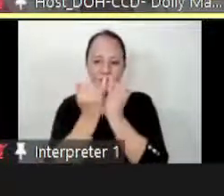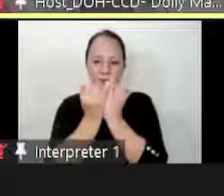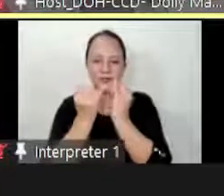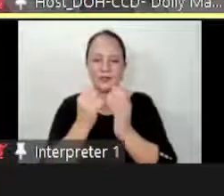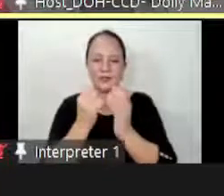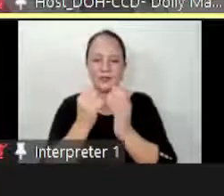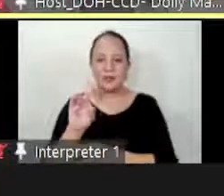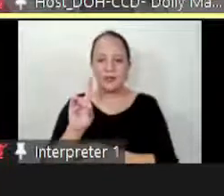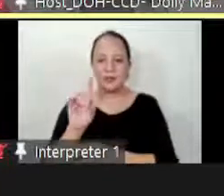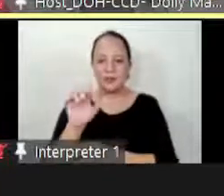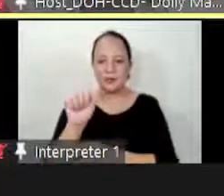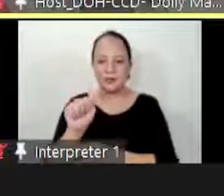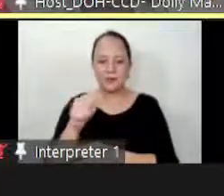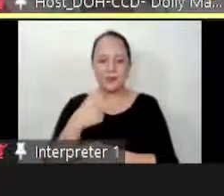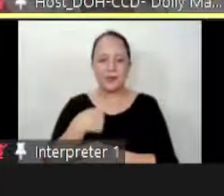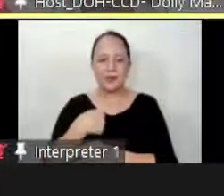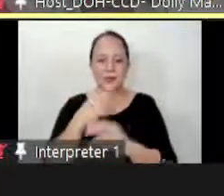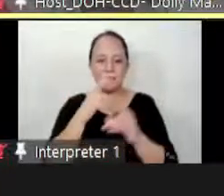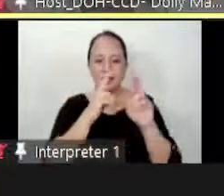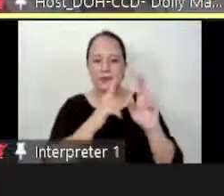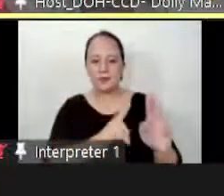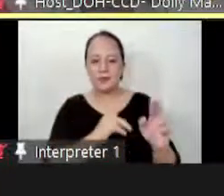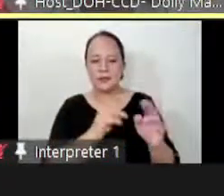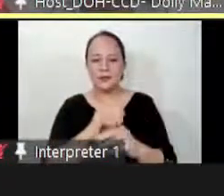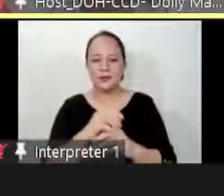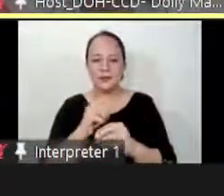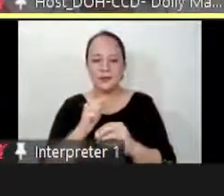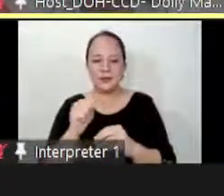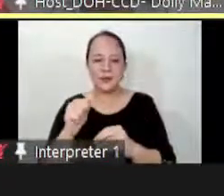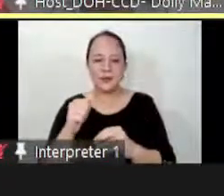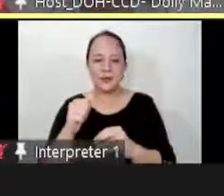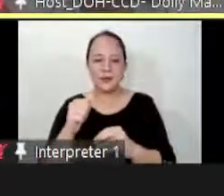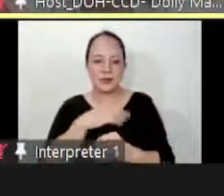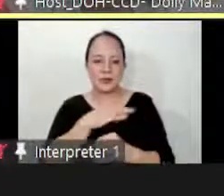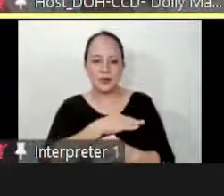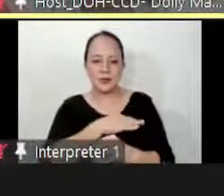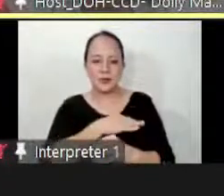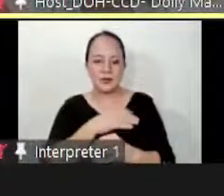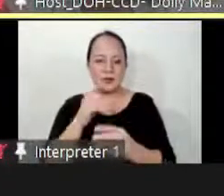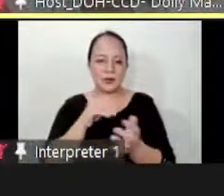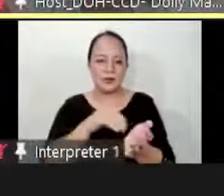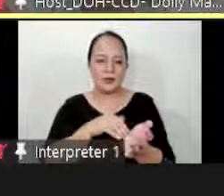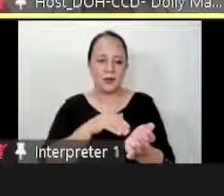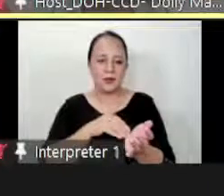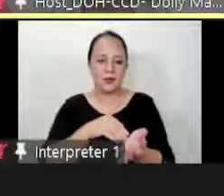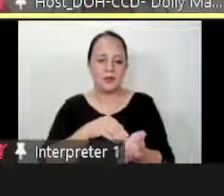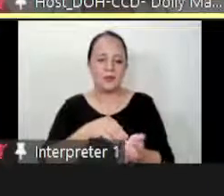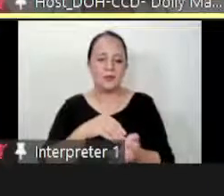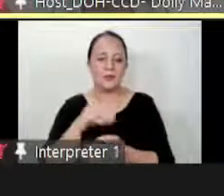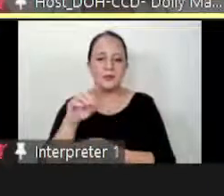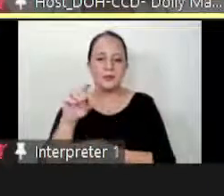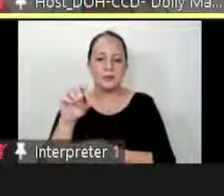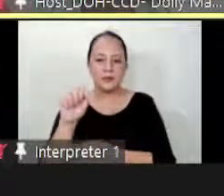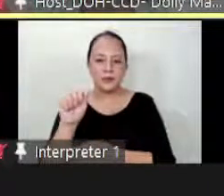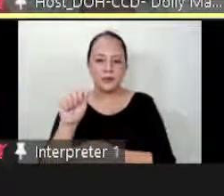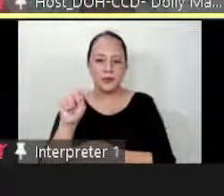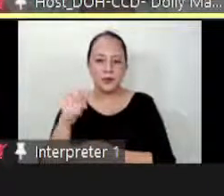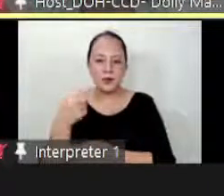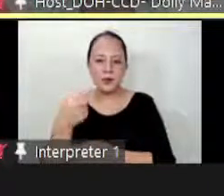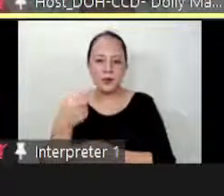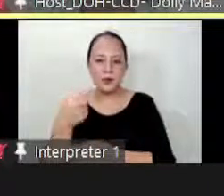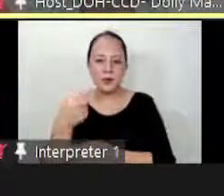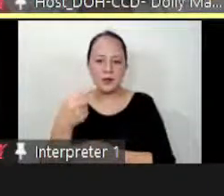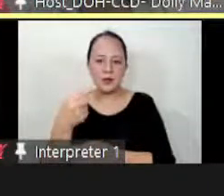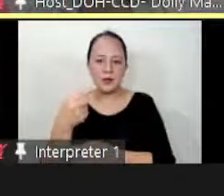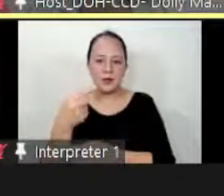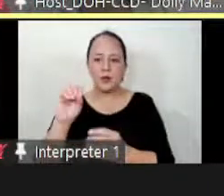FDA, honorable non-ex-officio members, namely Dr. Samuel D. Ang of the Surgical Oncology